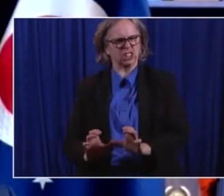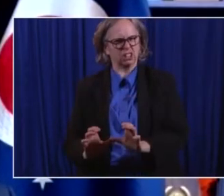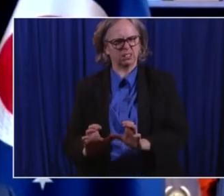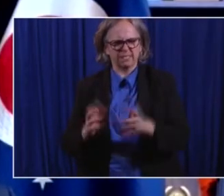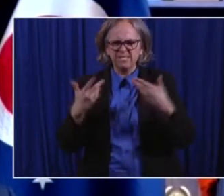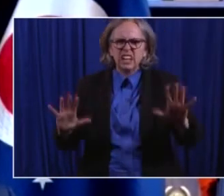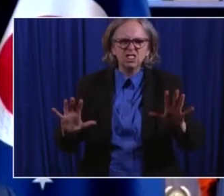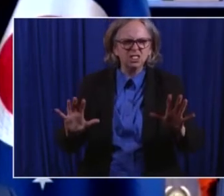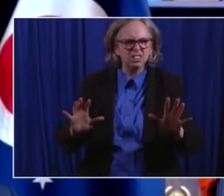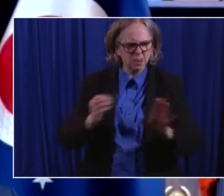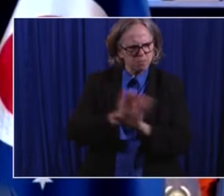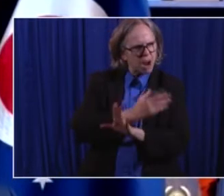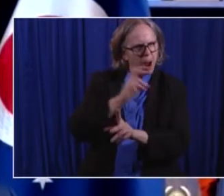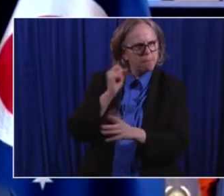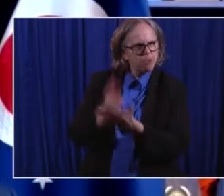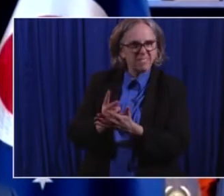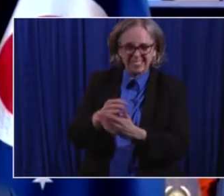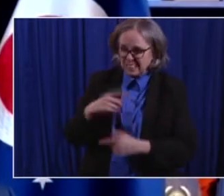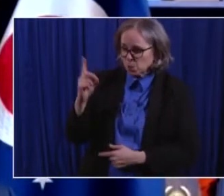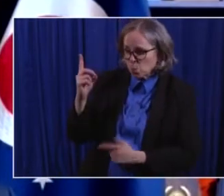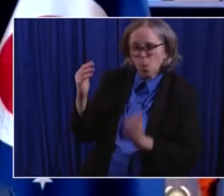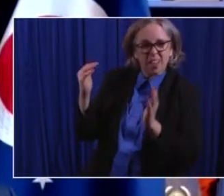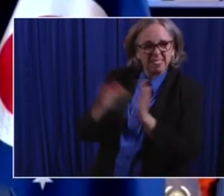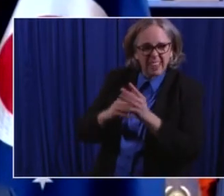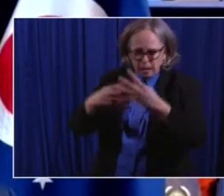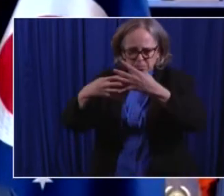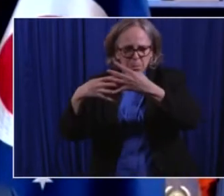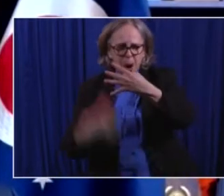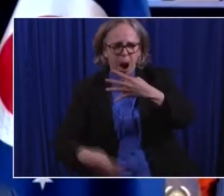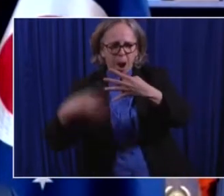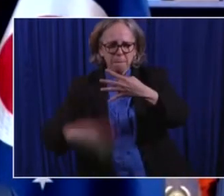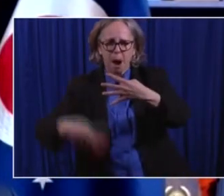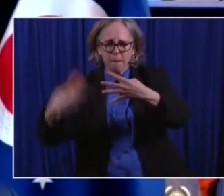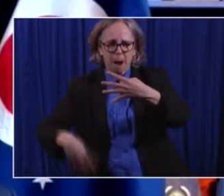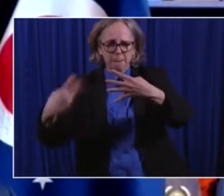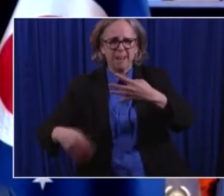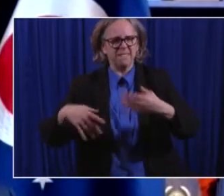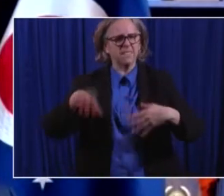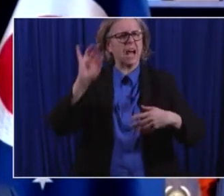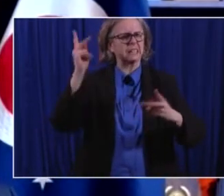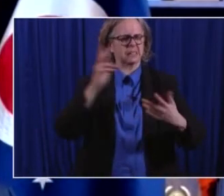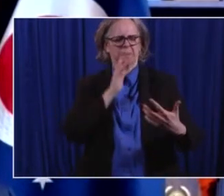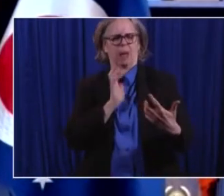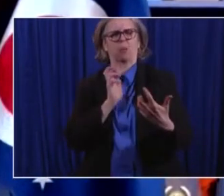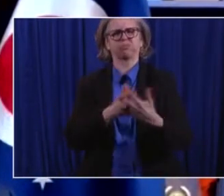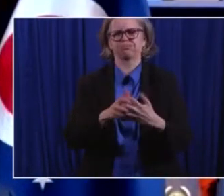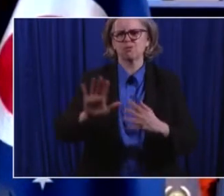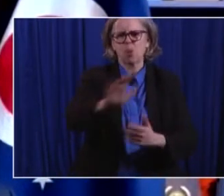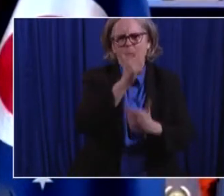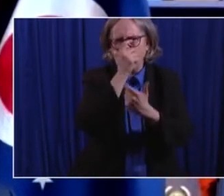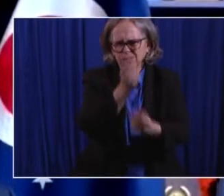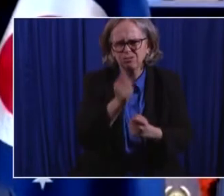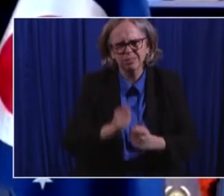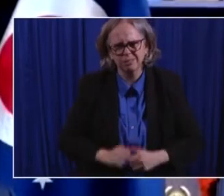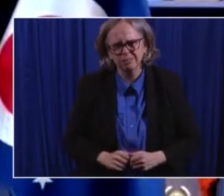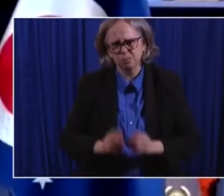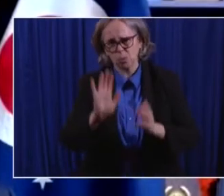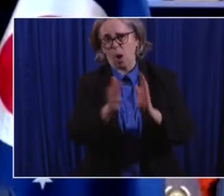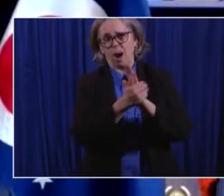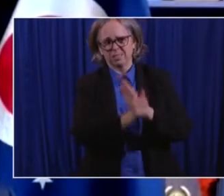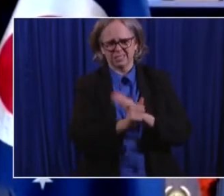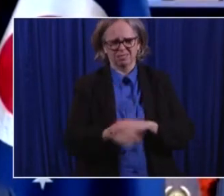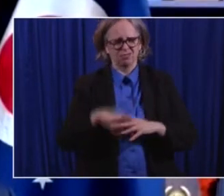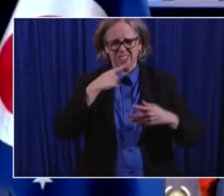many, there's something that has to be of interest to you and something that you have to have an aptitude for available in that list, because it's